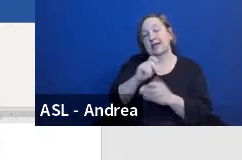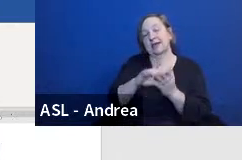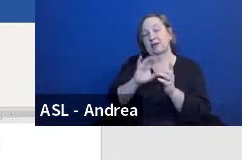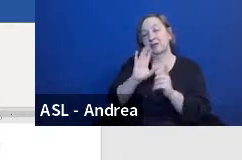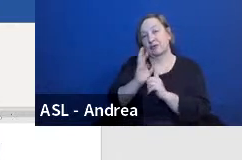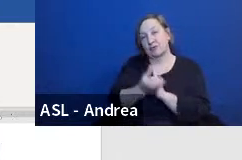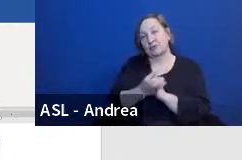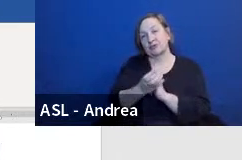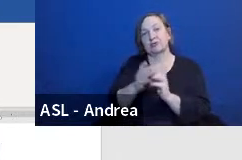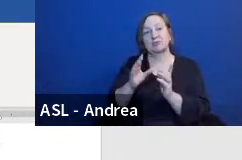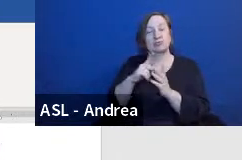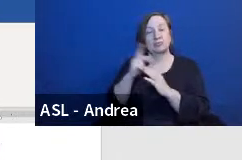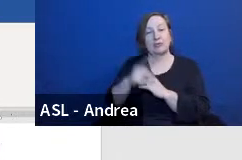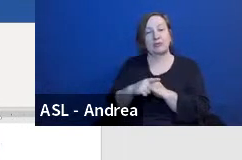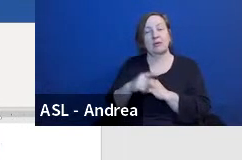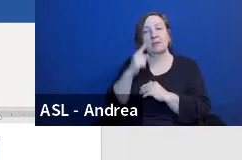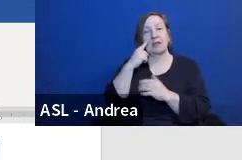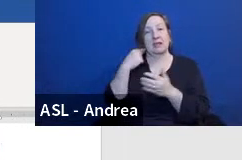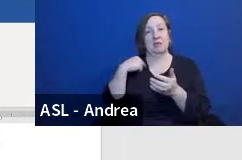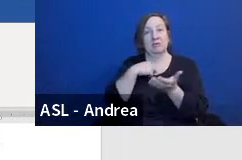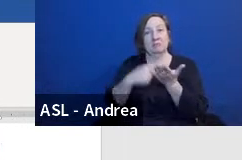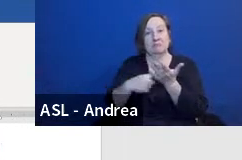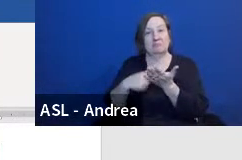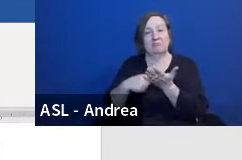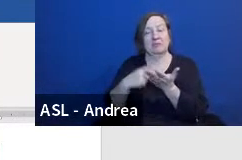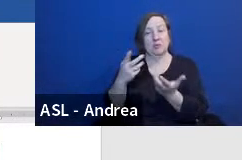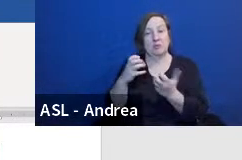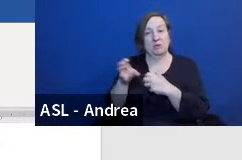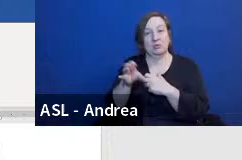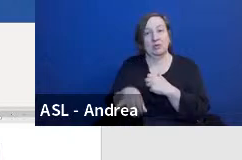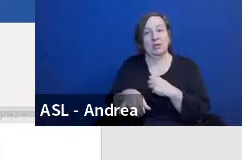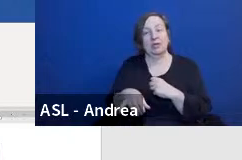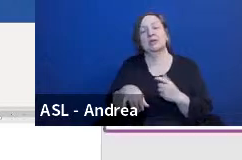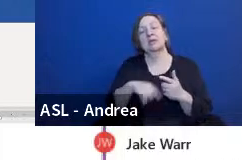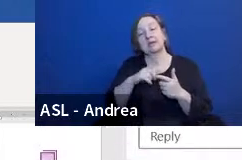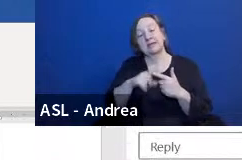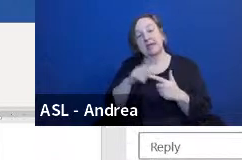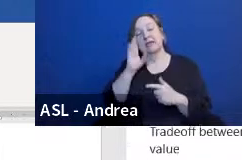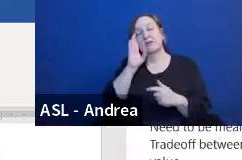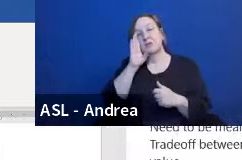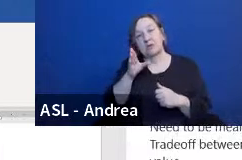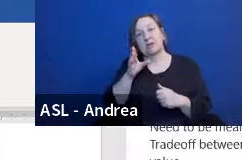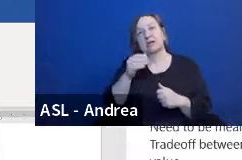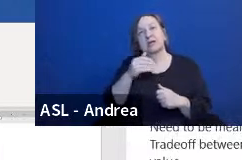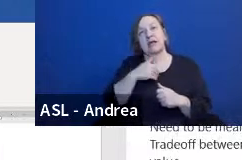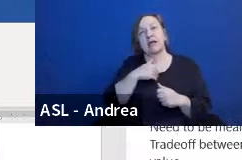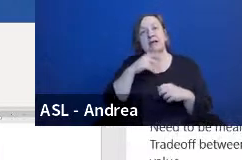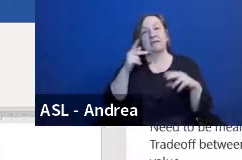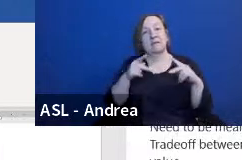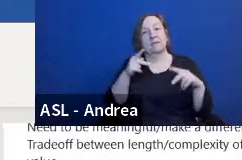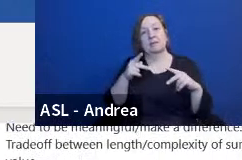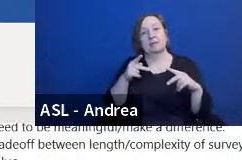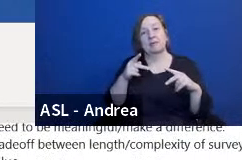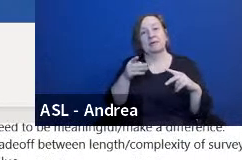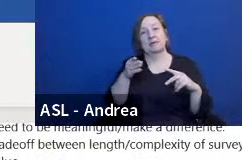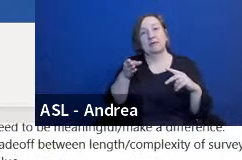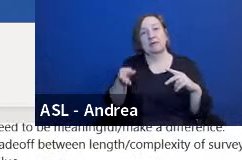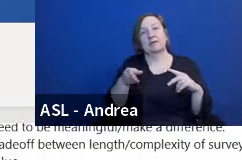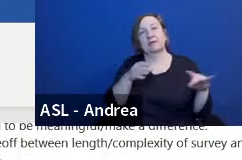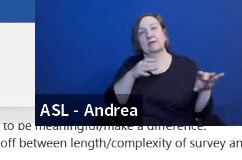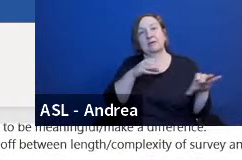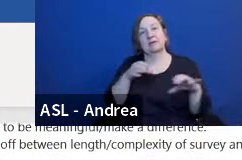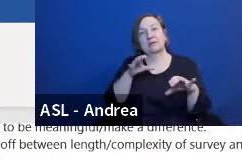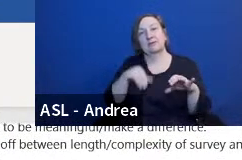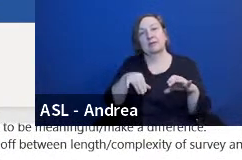which I think we've been discussing doing something like that, then there will be, folks on site doing